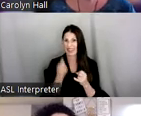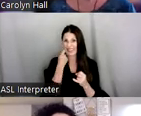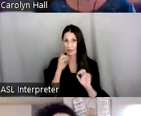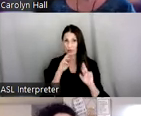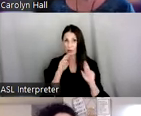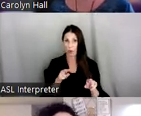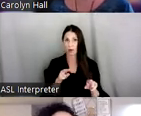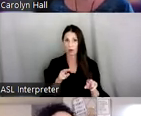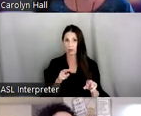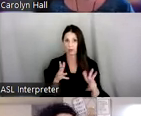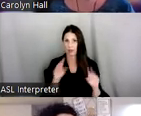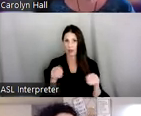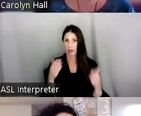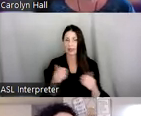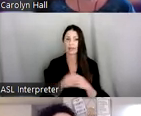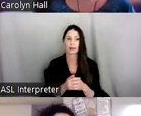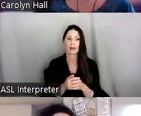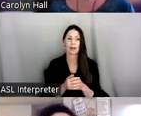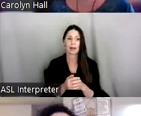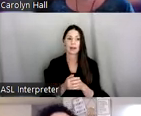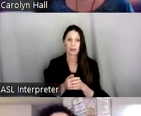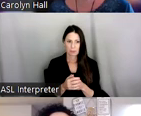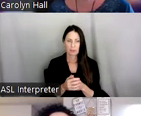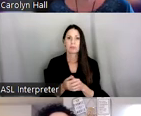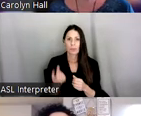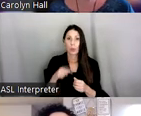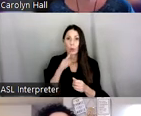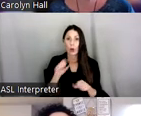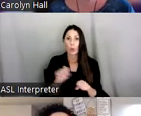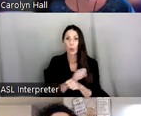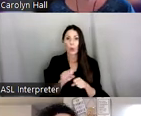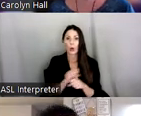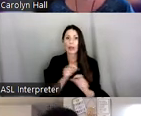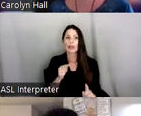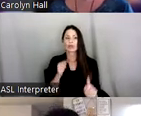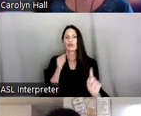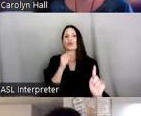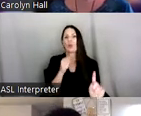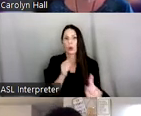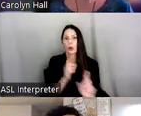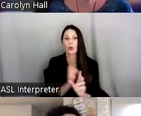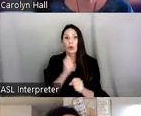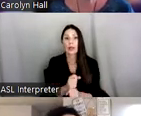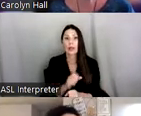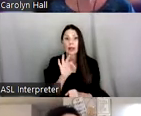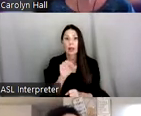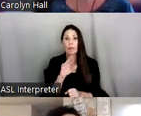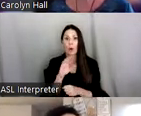given. And so we are working towards creating a format of